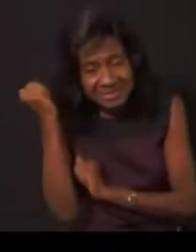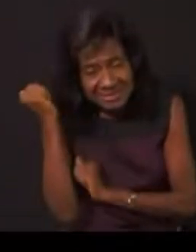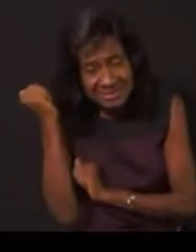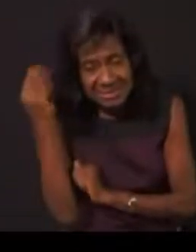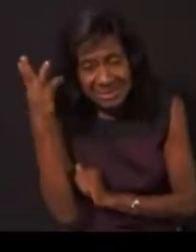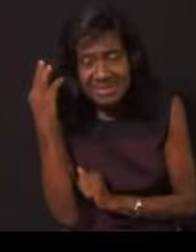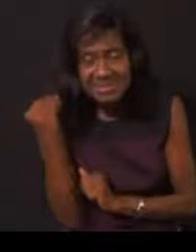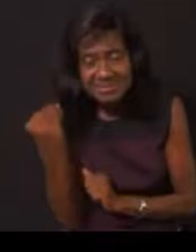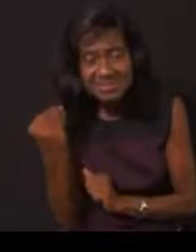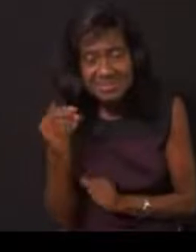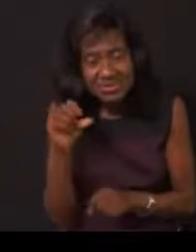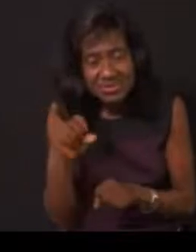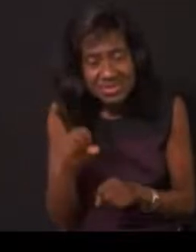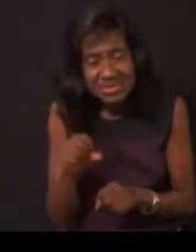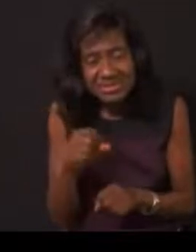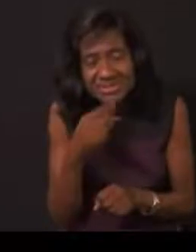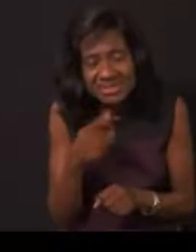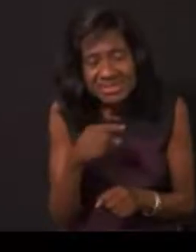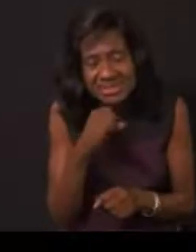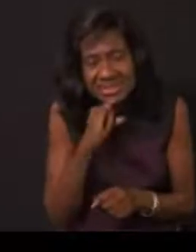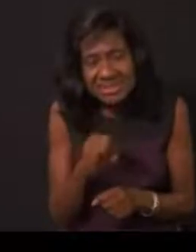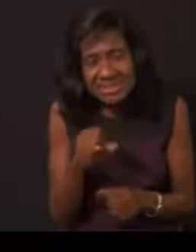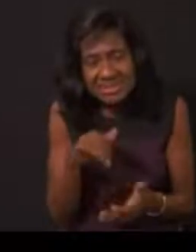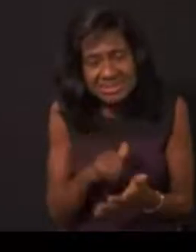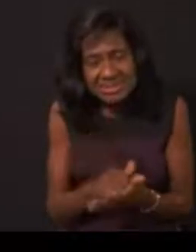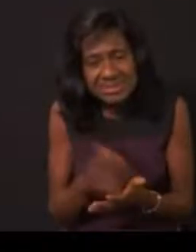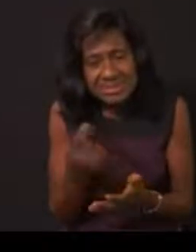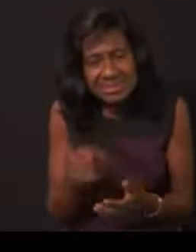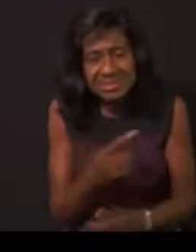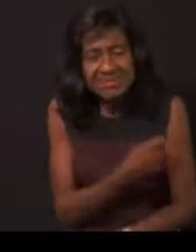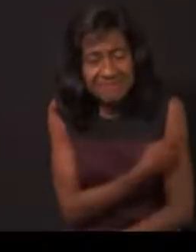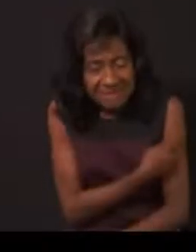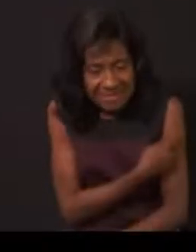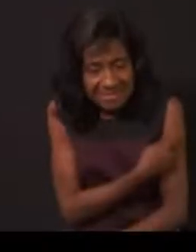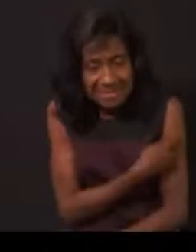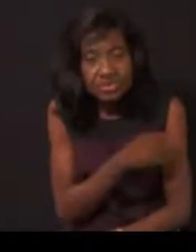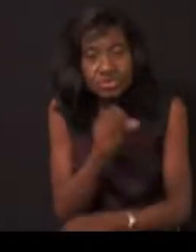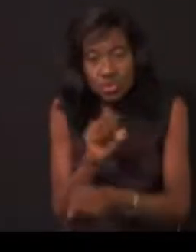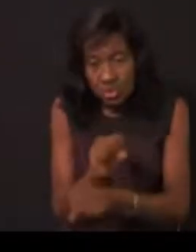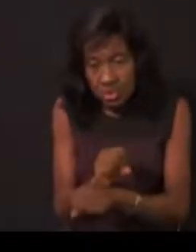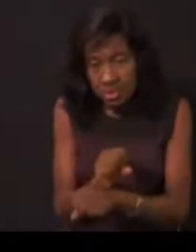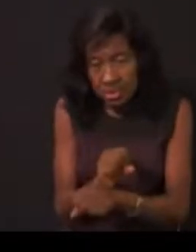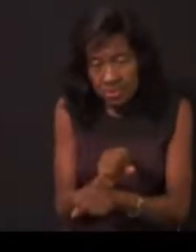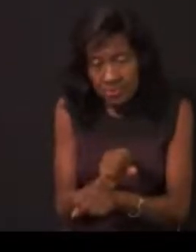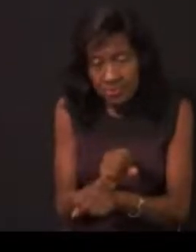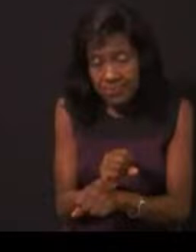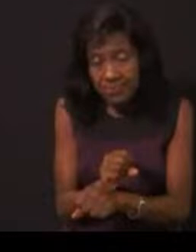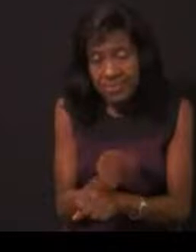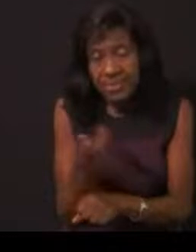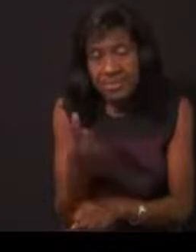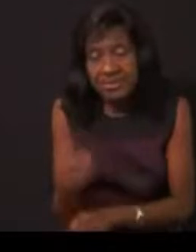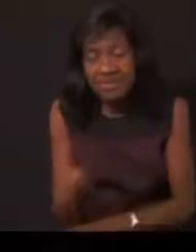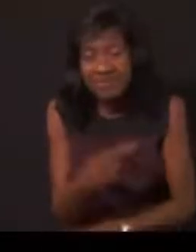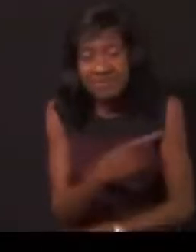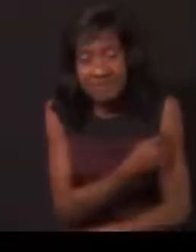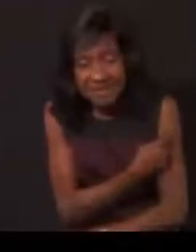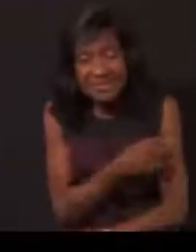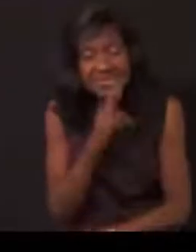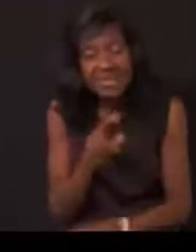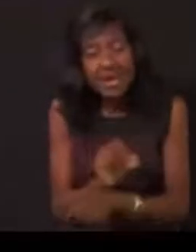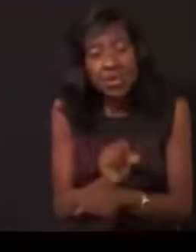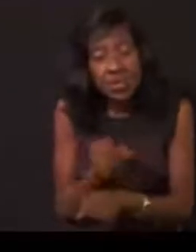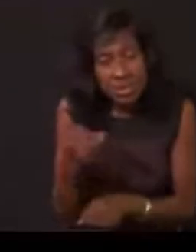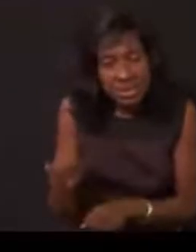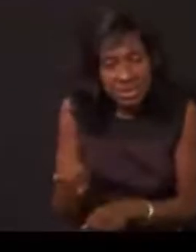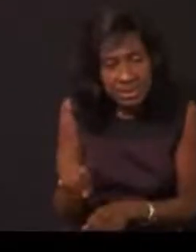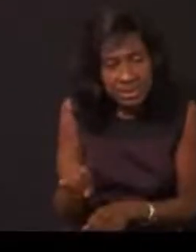underline and emphasize the fact that the vaccines do work. They are working, and it's not going to